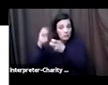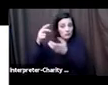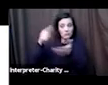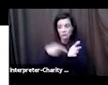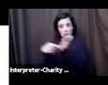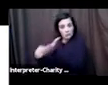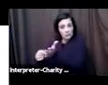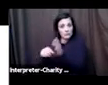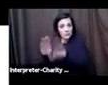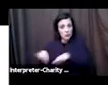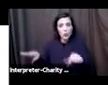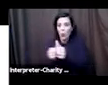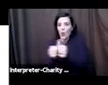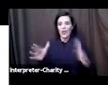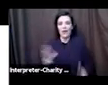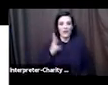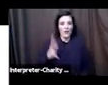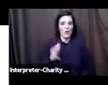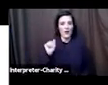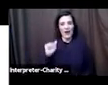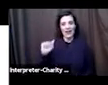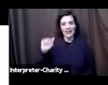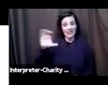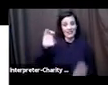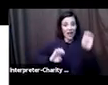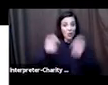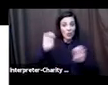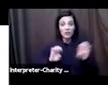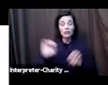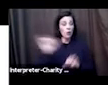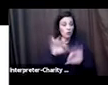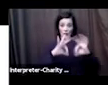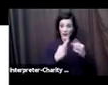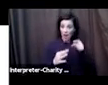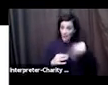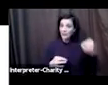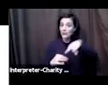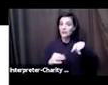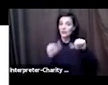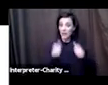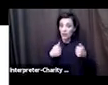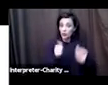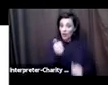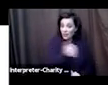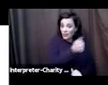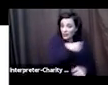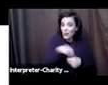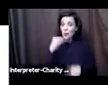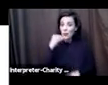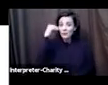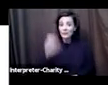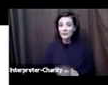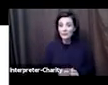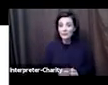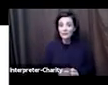kiddos without a big formal AAC evaluation. And even families can maybe try out some of those systems too. But of course, if at any